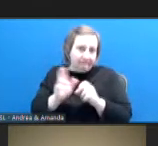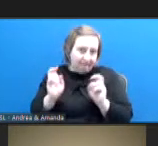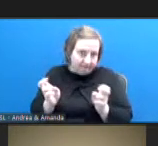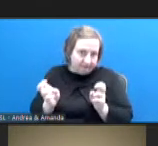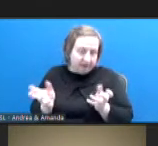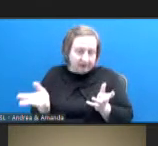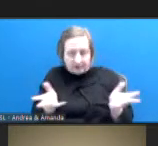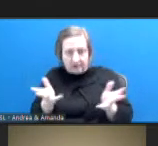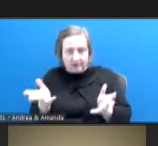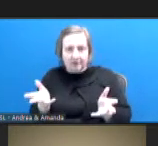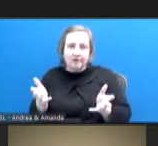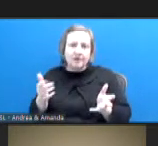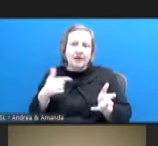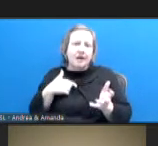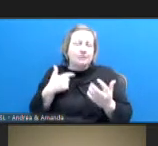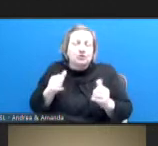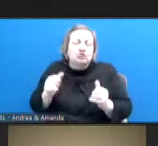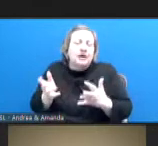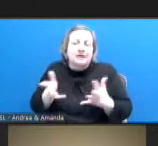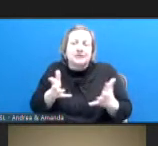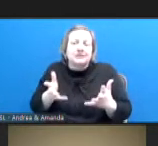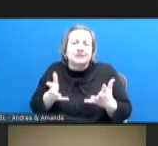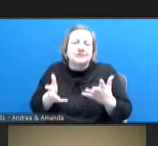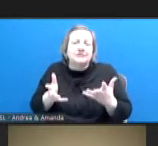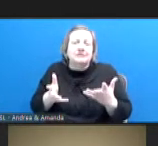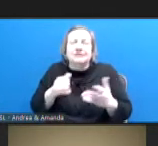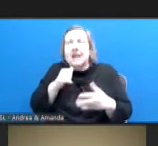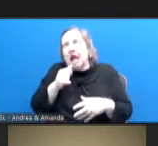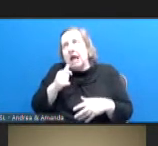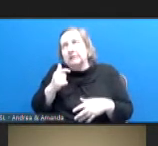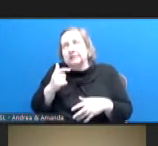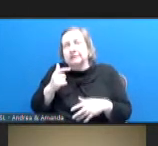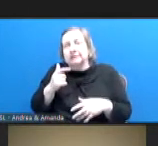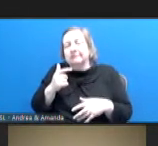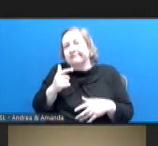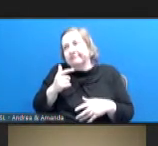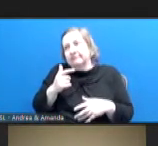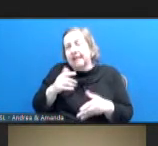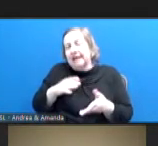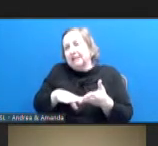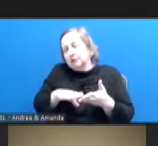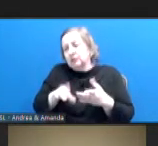So, I mean, I'm just trying to justify it. I'm trying